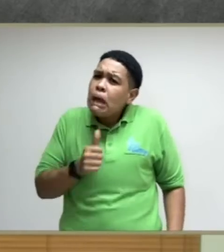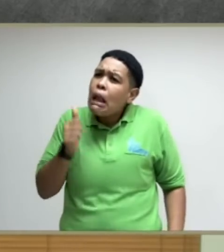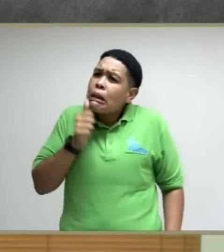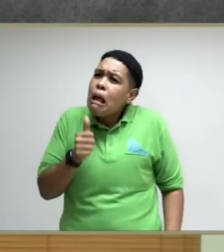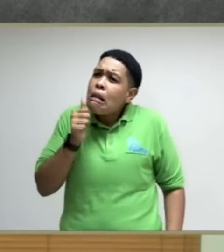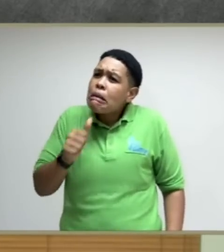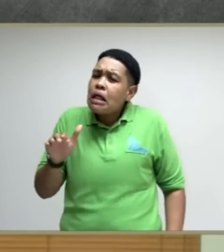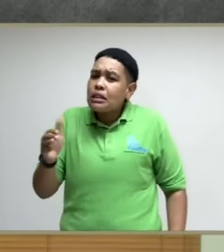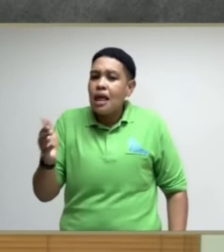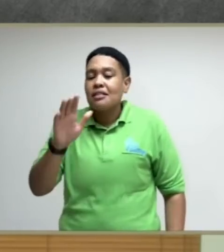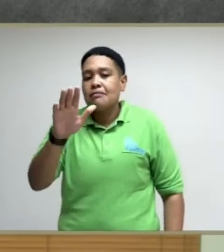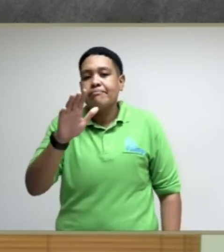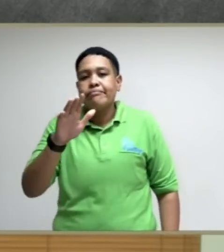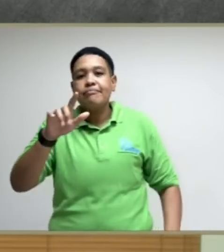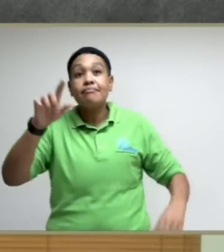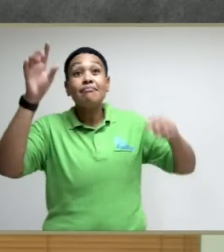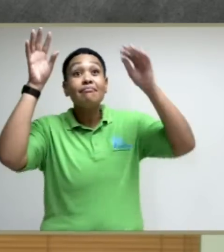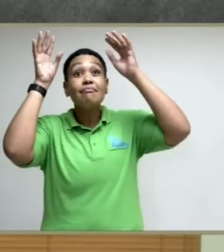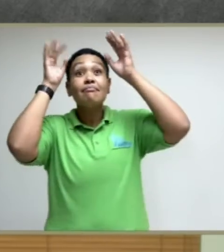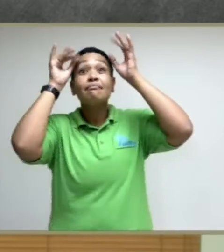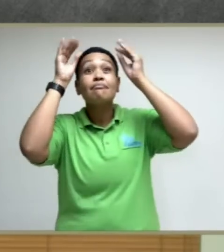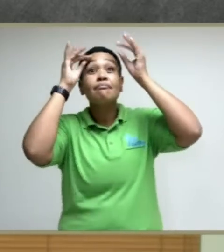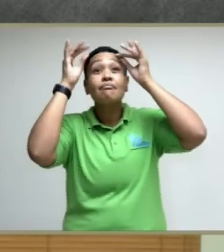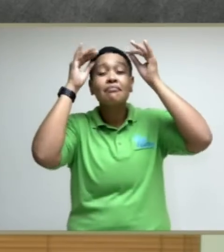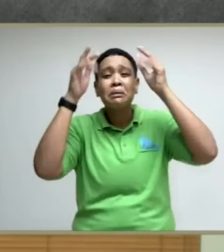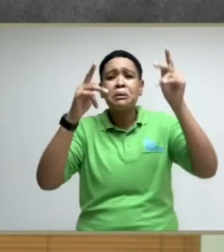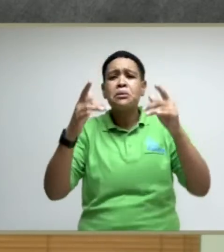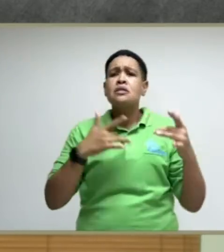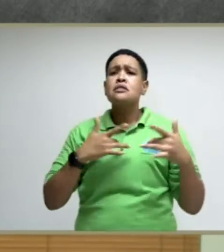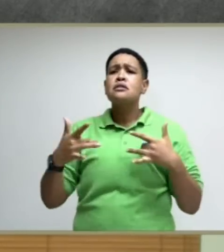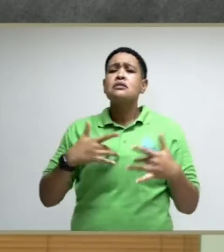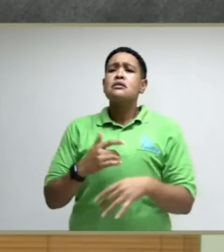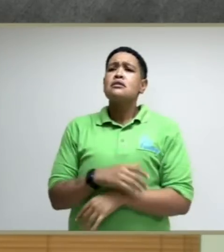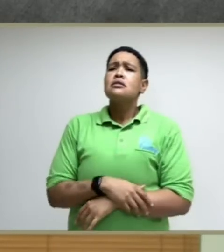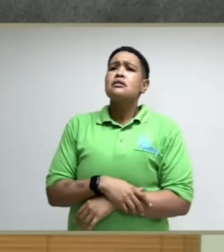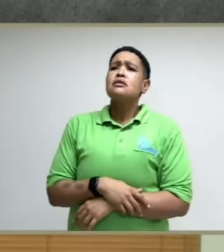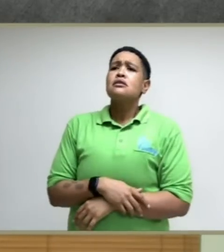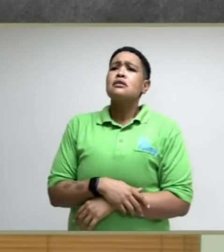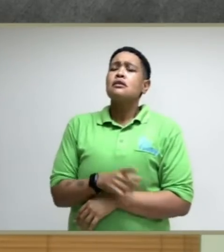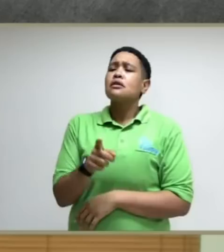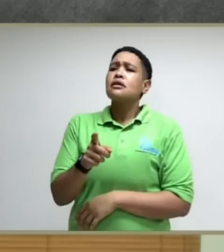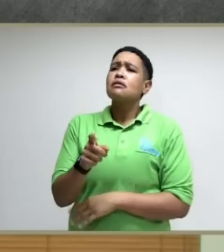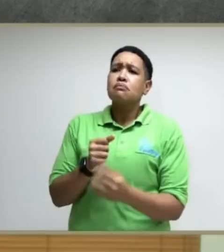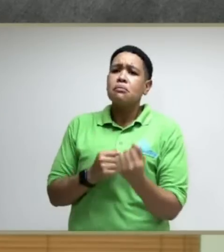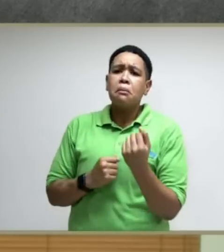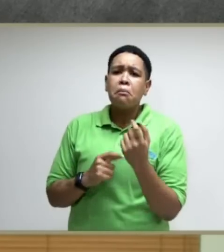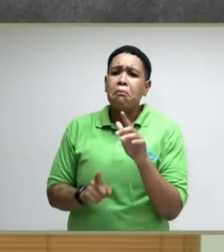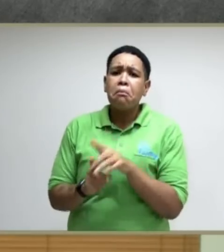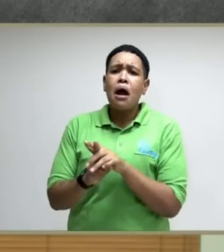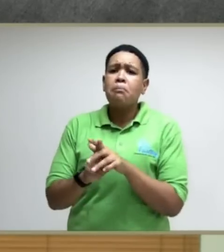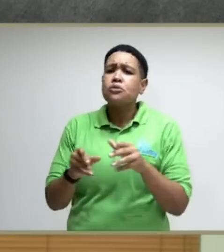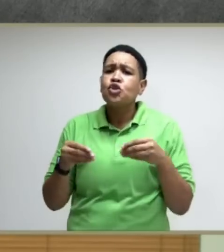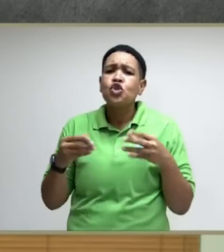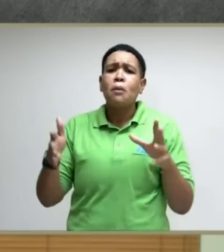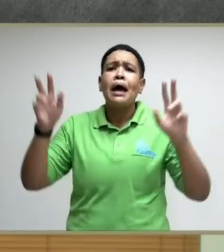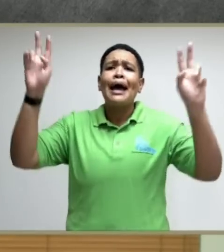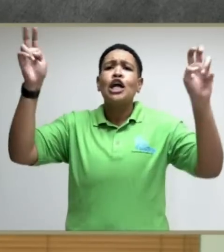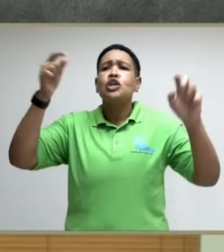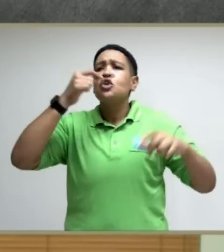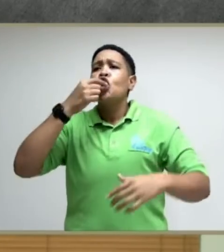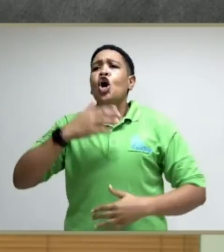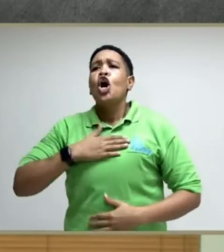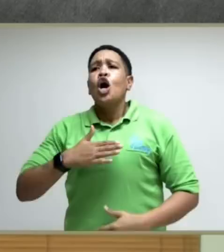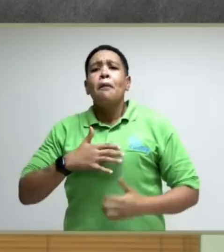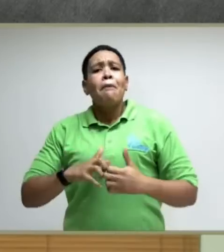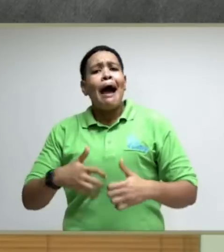with regards to the fact that we did run into supply issues in terms of the oxygen supply to